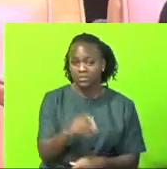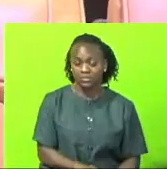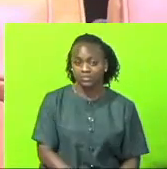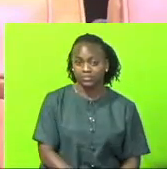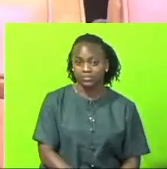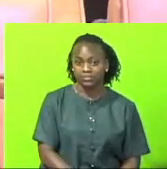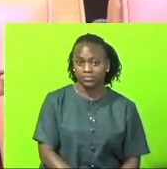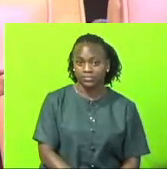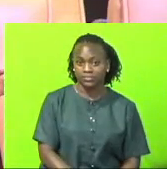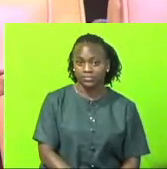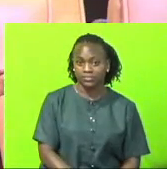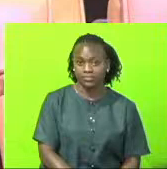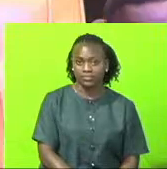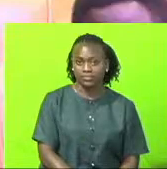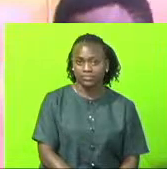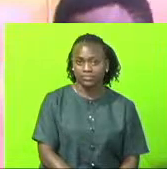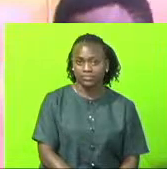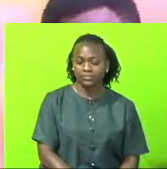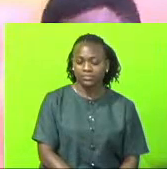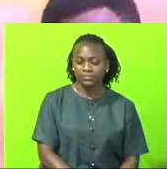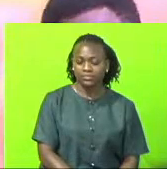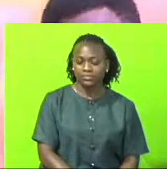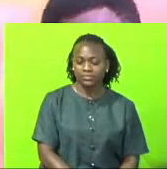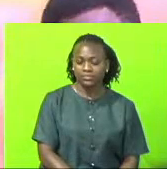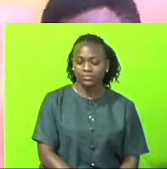So, Speaker, with respect,